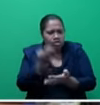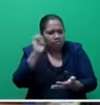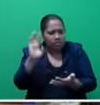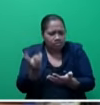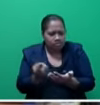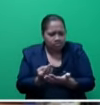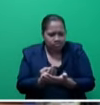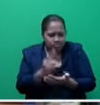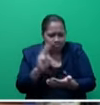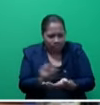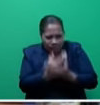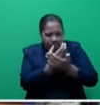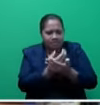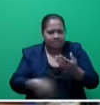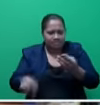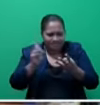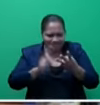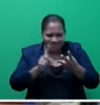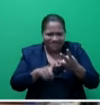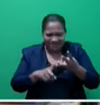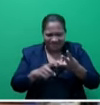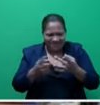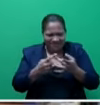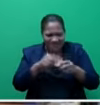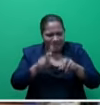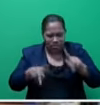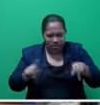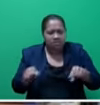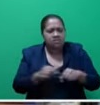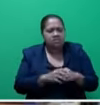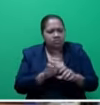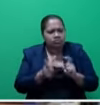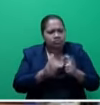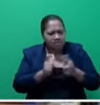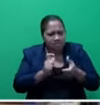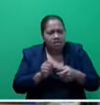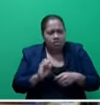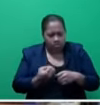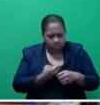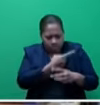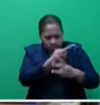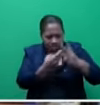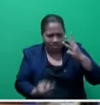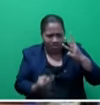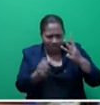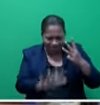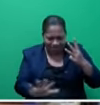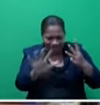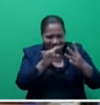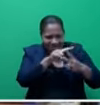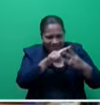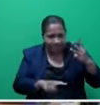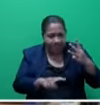biodiversity crisis. Honourable Speaker Sir, let me respond to His Excellency on these areas. Honourable Speaker Sir, first of